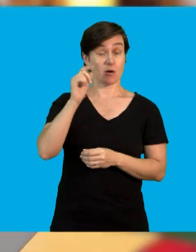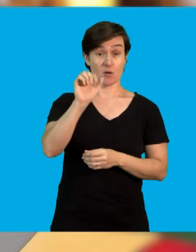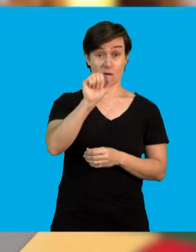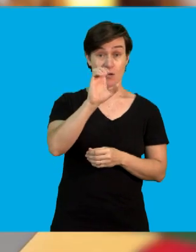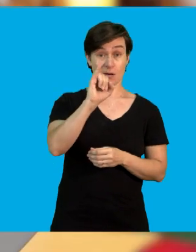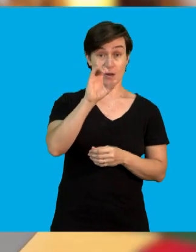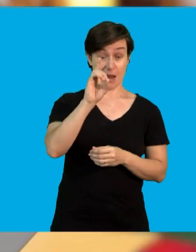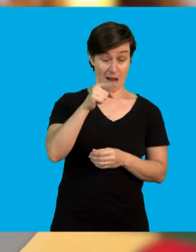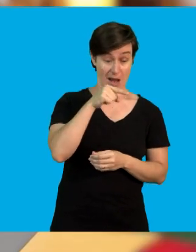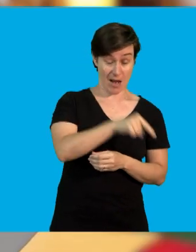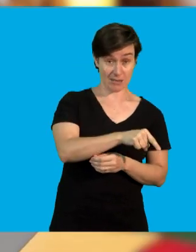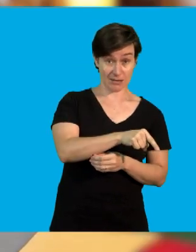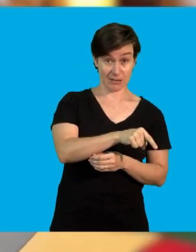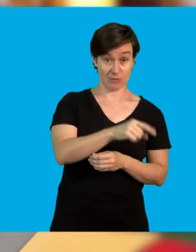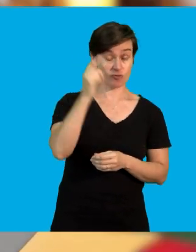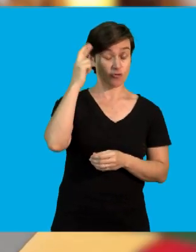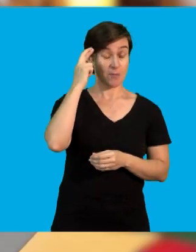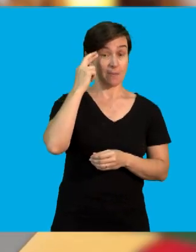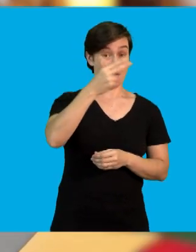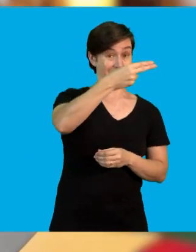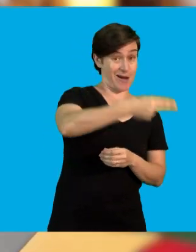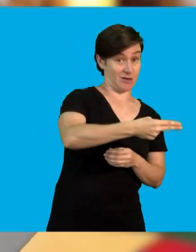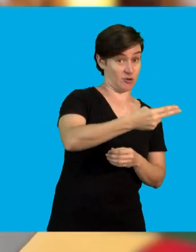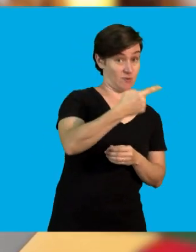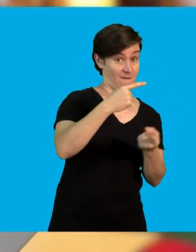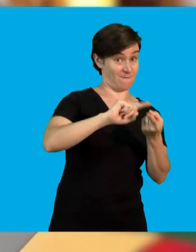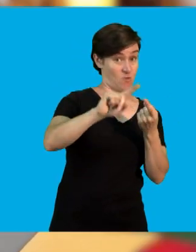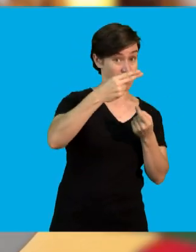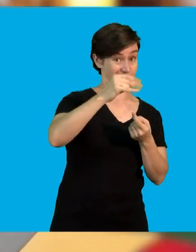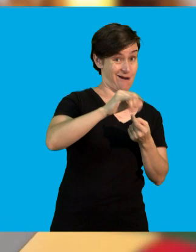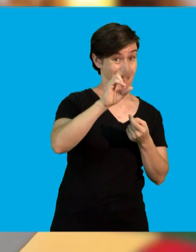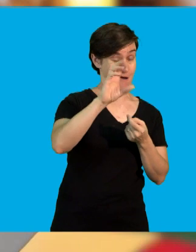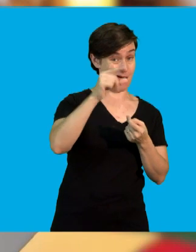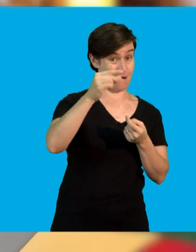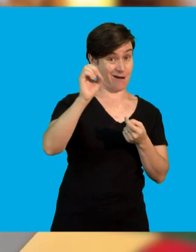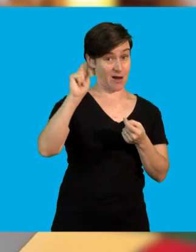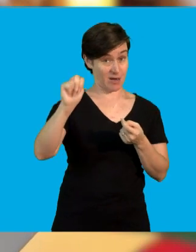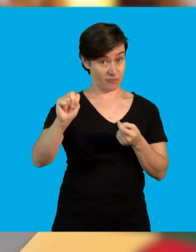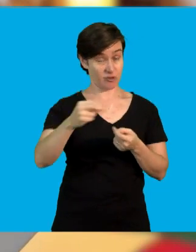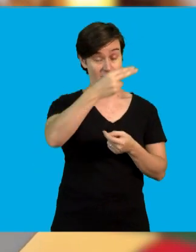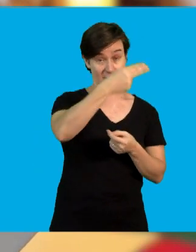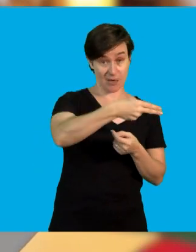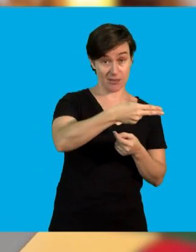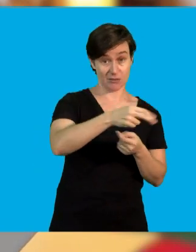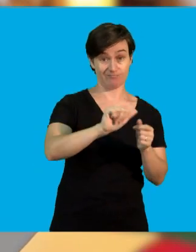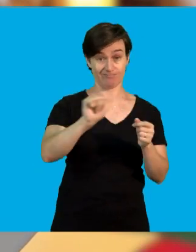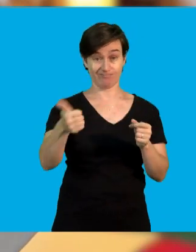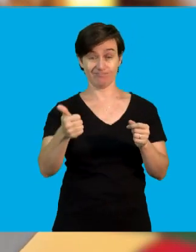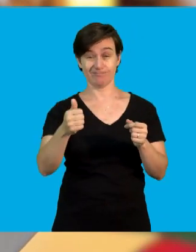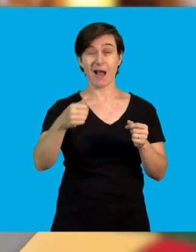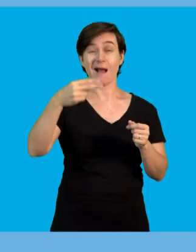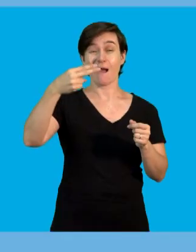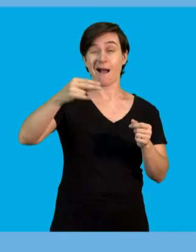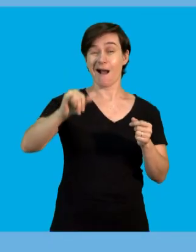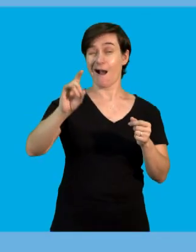acid is going to donate its hydrogen that is in front of the molecular formula. And then the hydroxide is going to donate the OH, and then